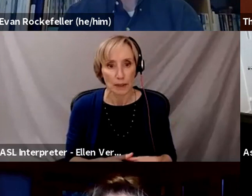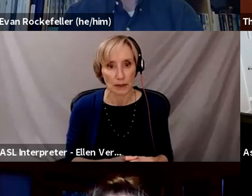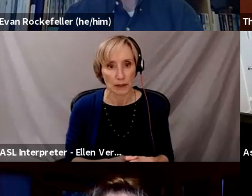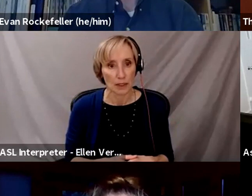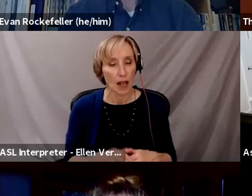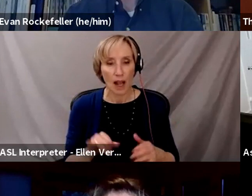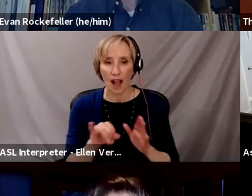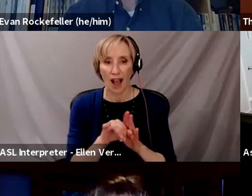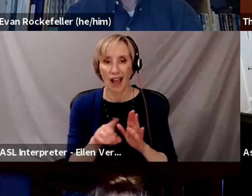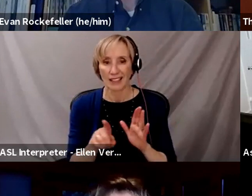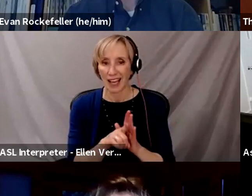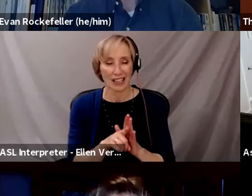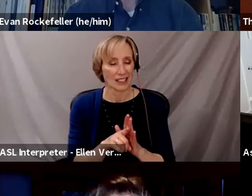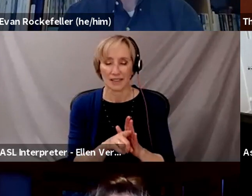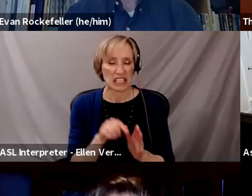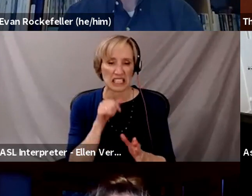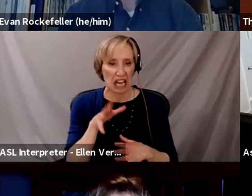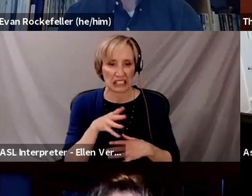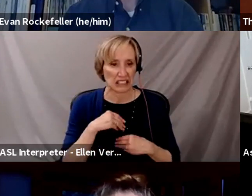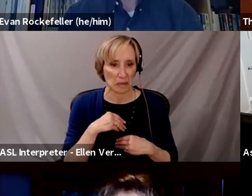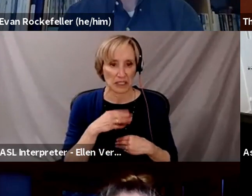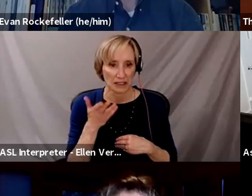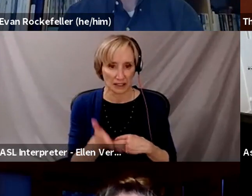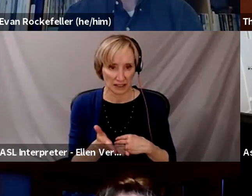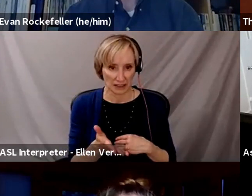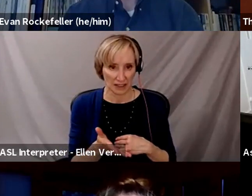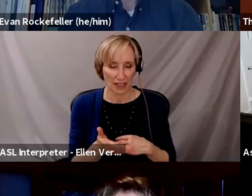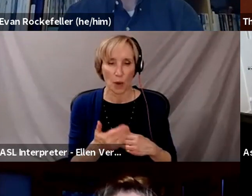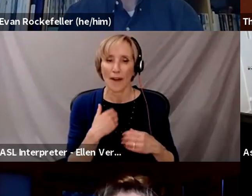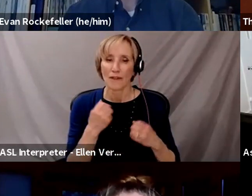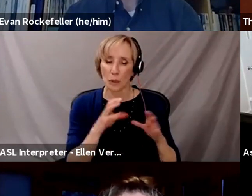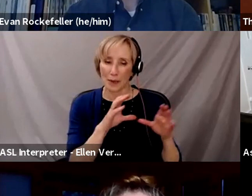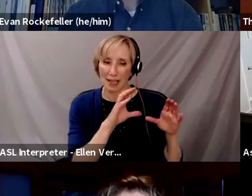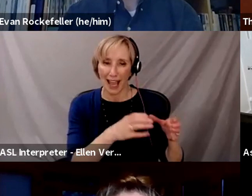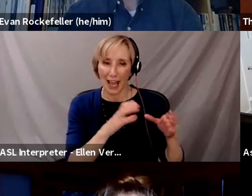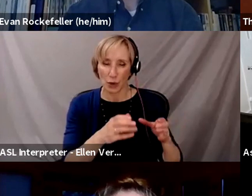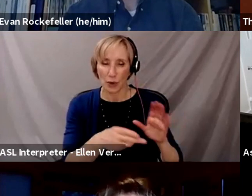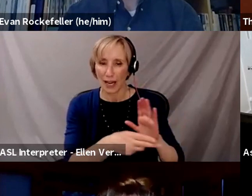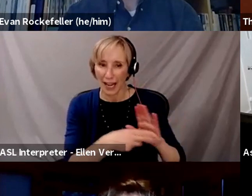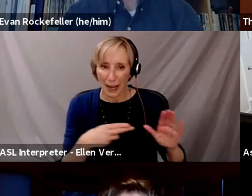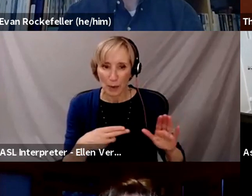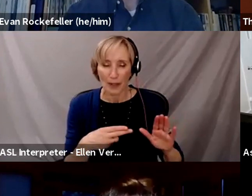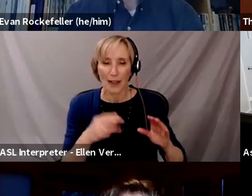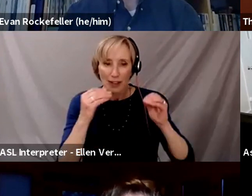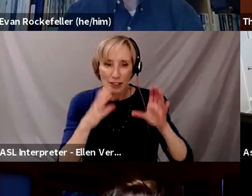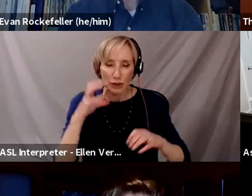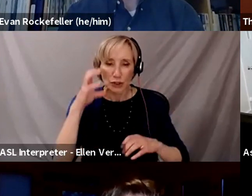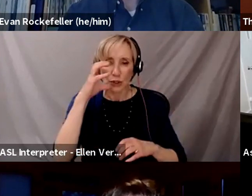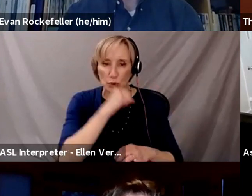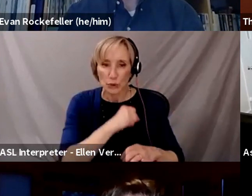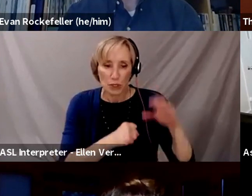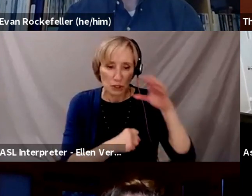taken seriously in that space. And then the categorization from the perspective of the teacher and the schooling administration,